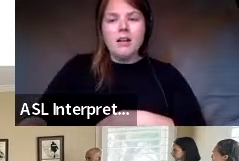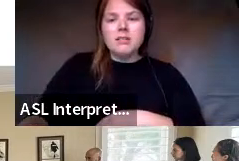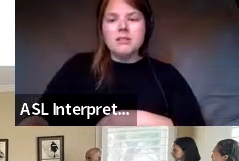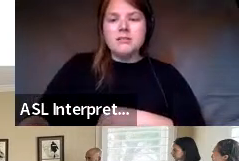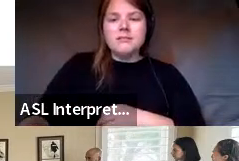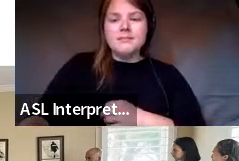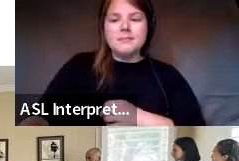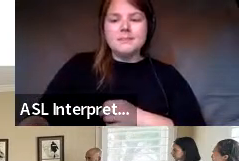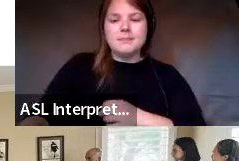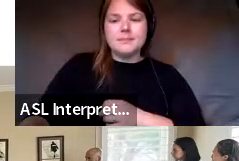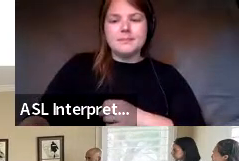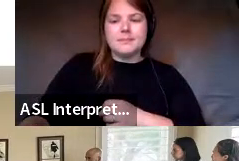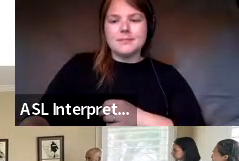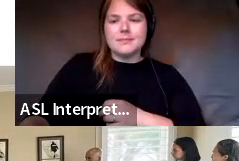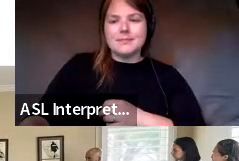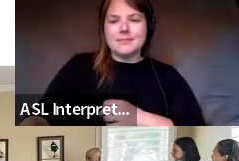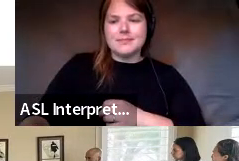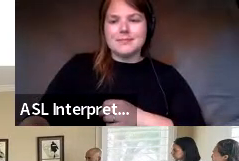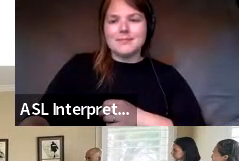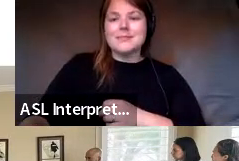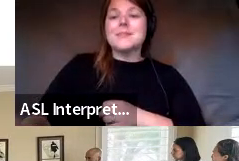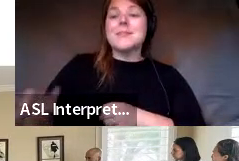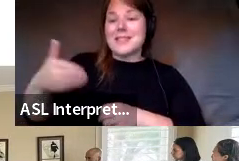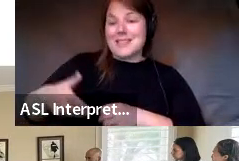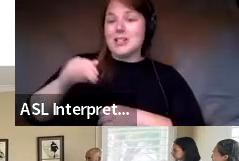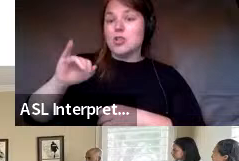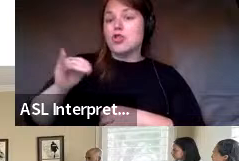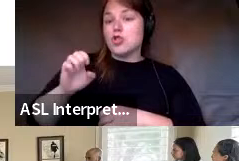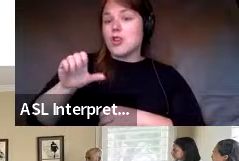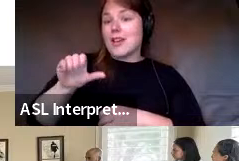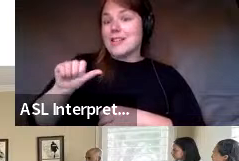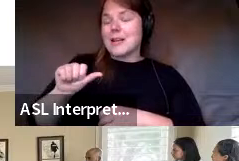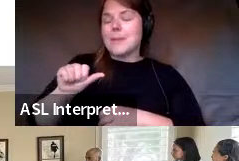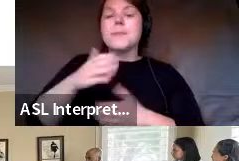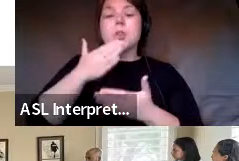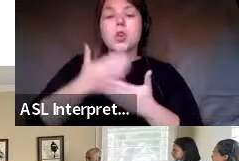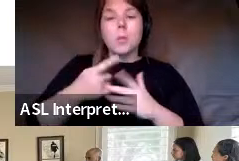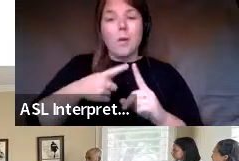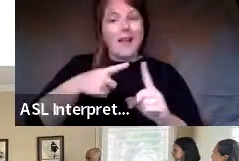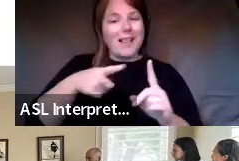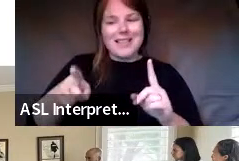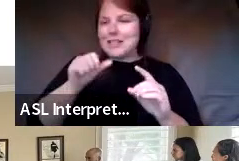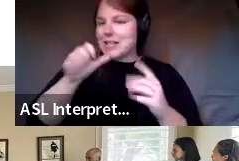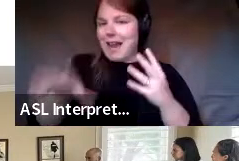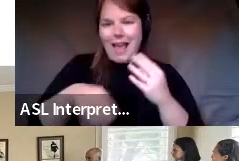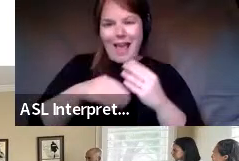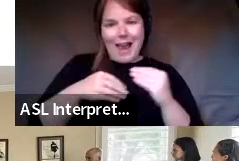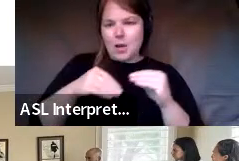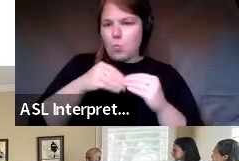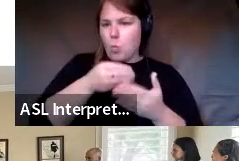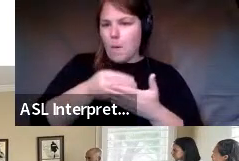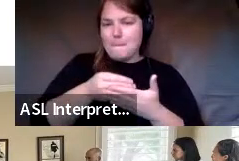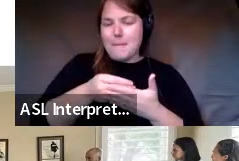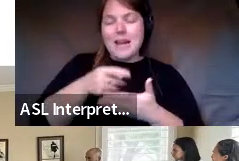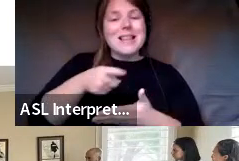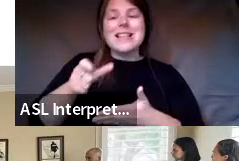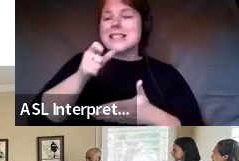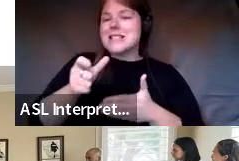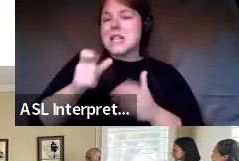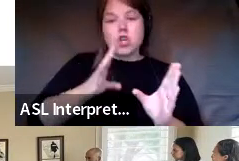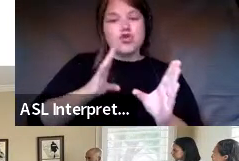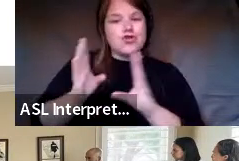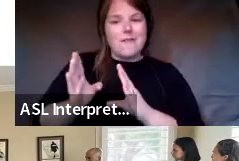fund? This is Jessica. Great point. None of this is adding more money. This is not a shift in our budget. You all